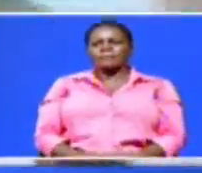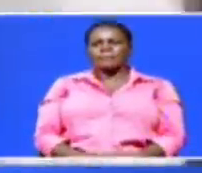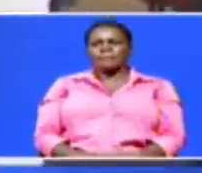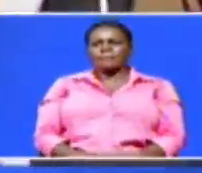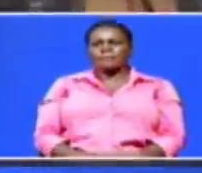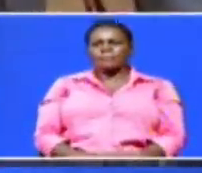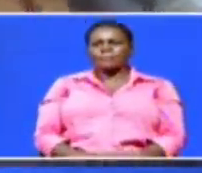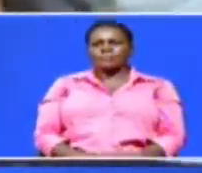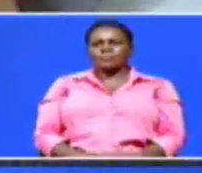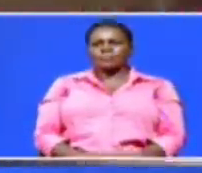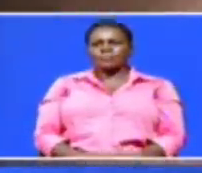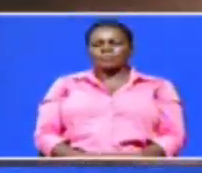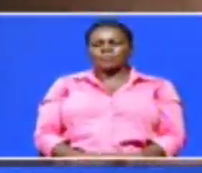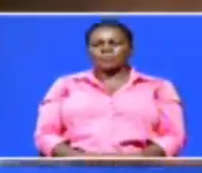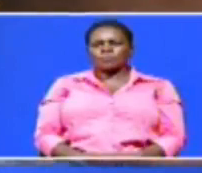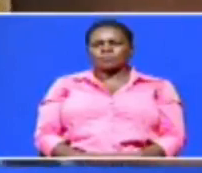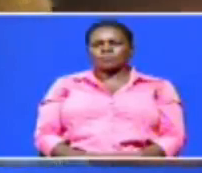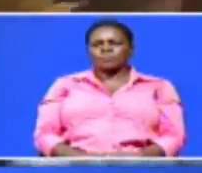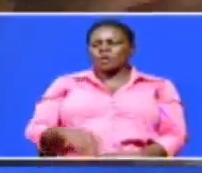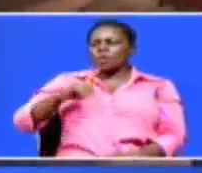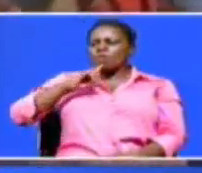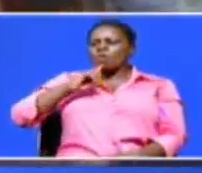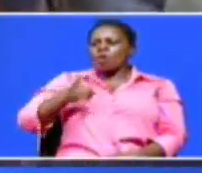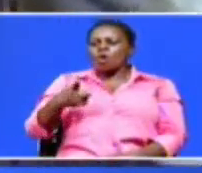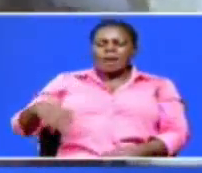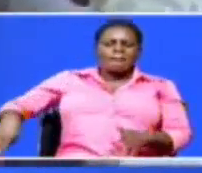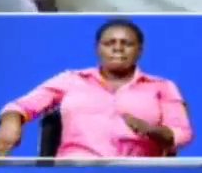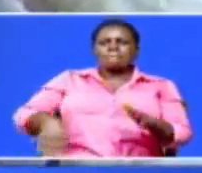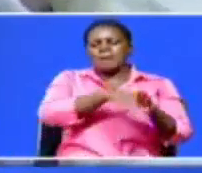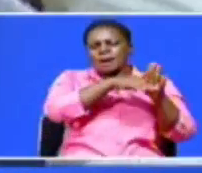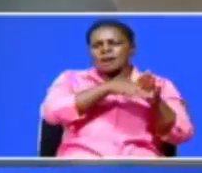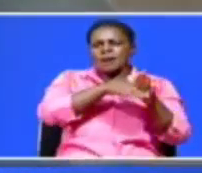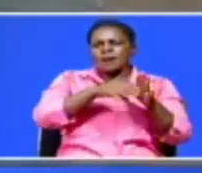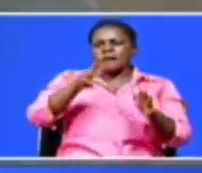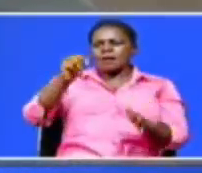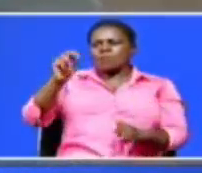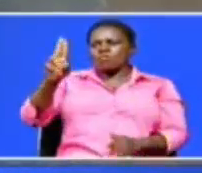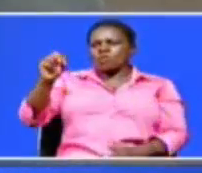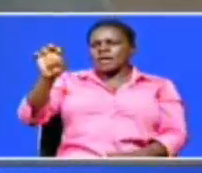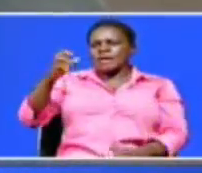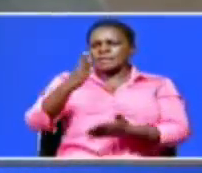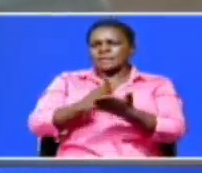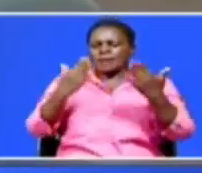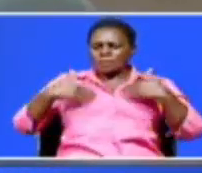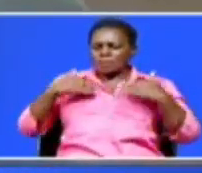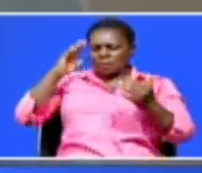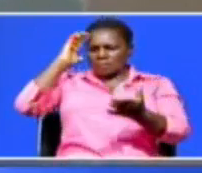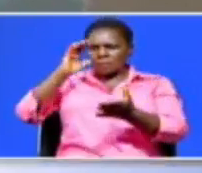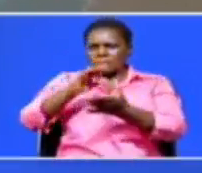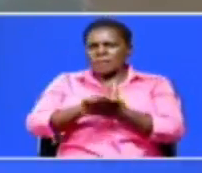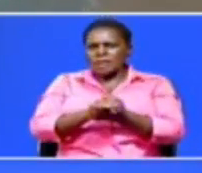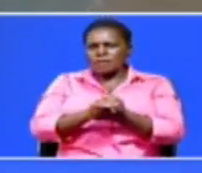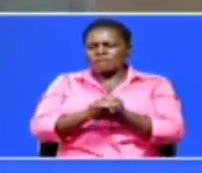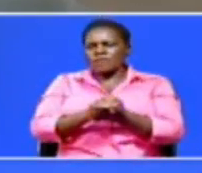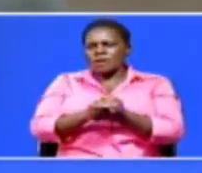Sergeant at arms. As sergeant at arms, I direct you to remove Honorable Munene. There are some people who withdrew from the